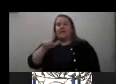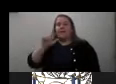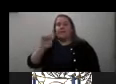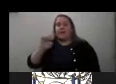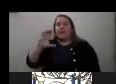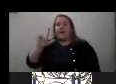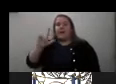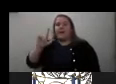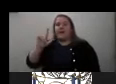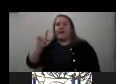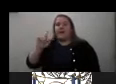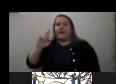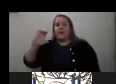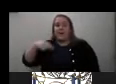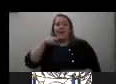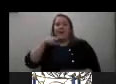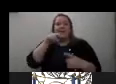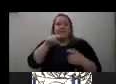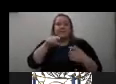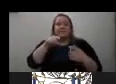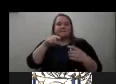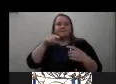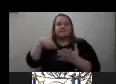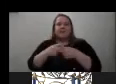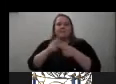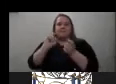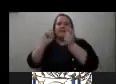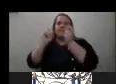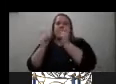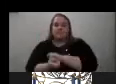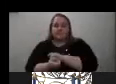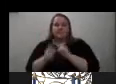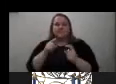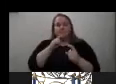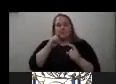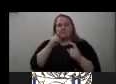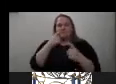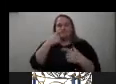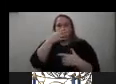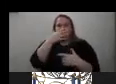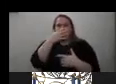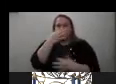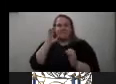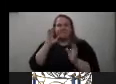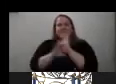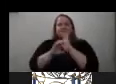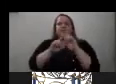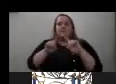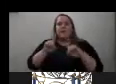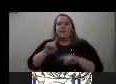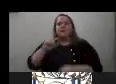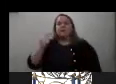a ballet called Metamorphosis. It's kind of an interesting picture here, a ballet that Balanchine created just for